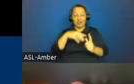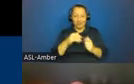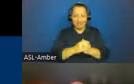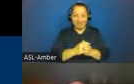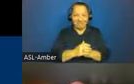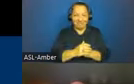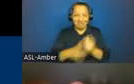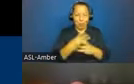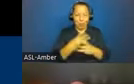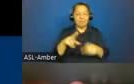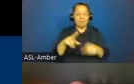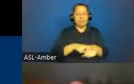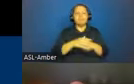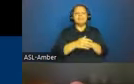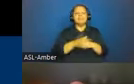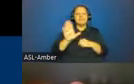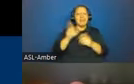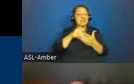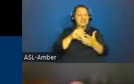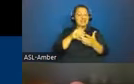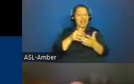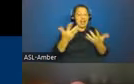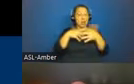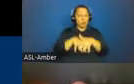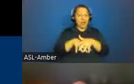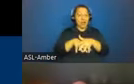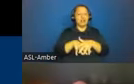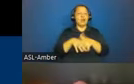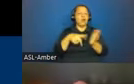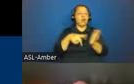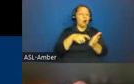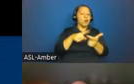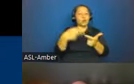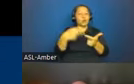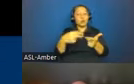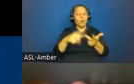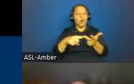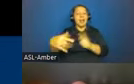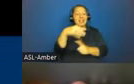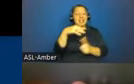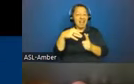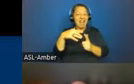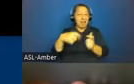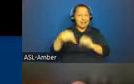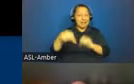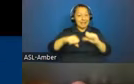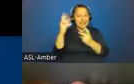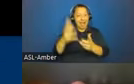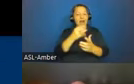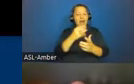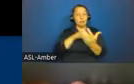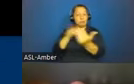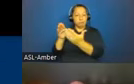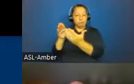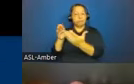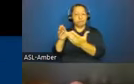integrates archaeological, historical, anthropological, and client-symest data and approaches. Since 2008,